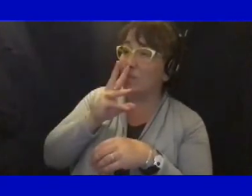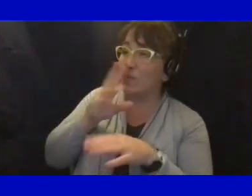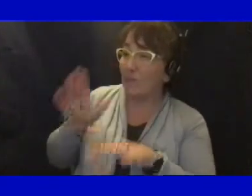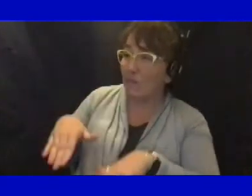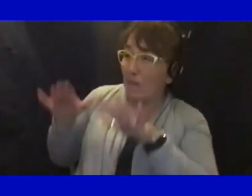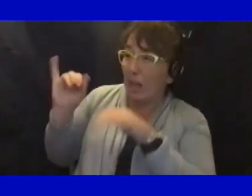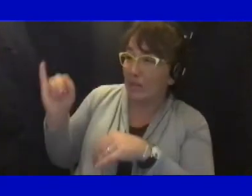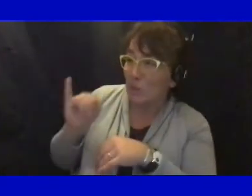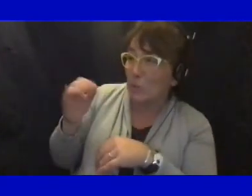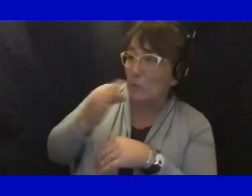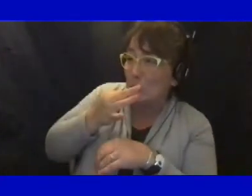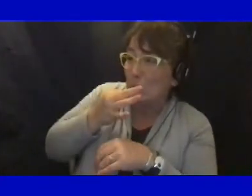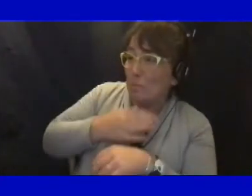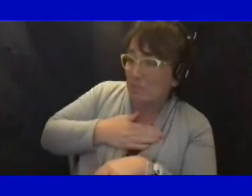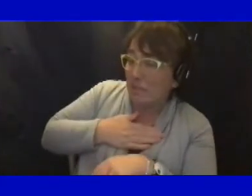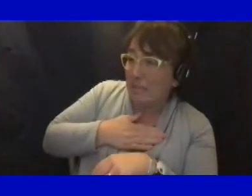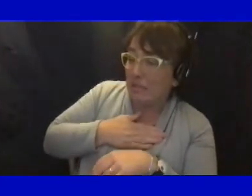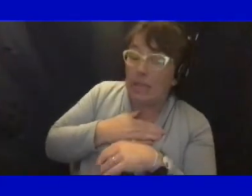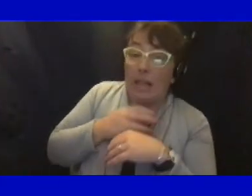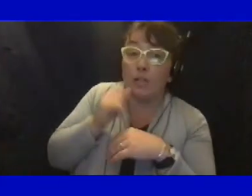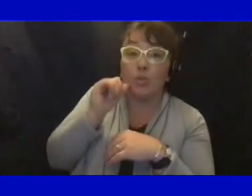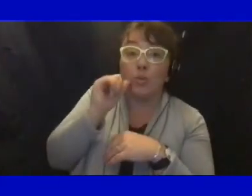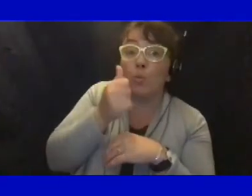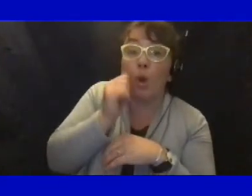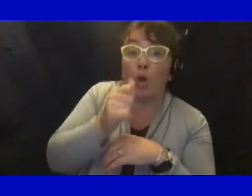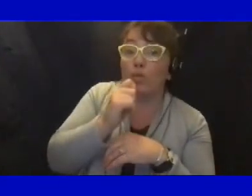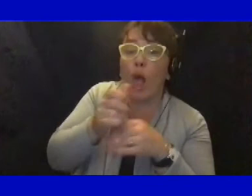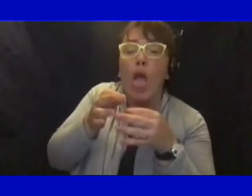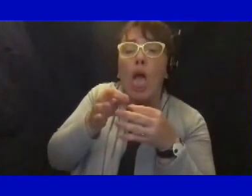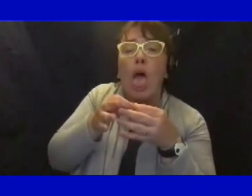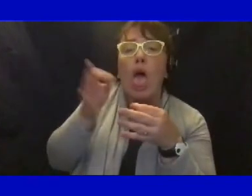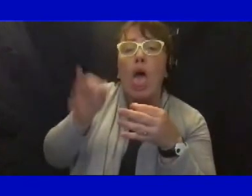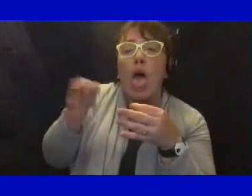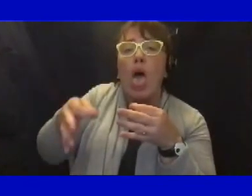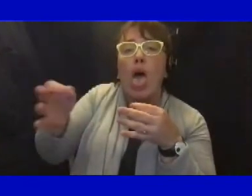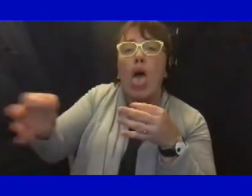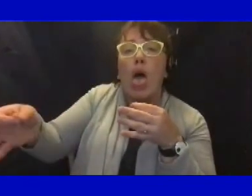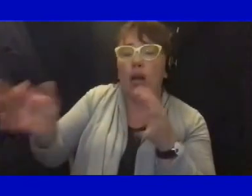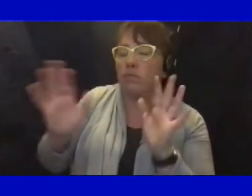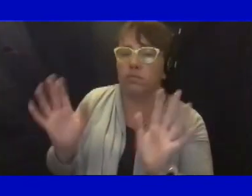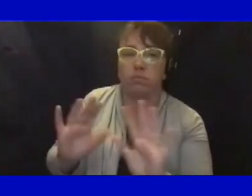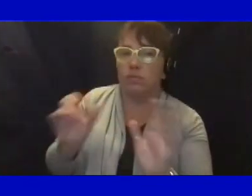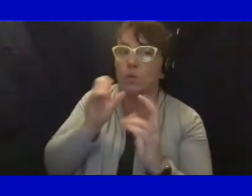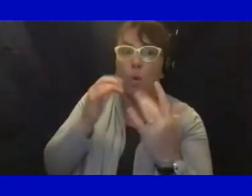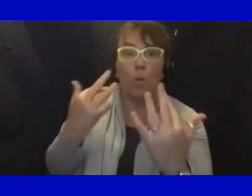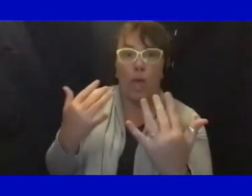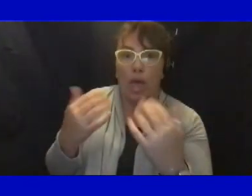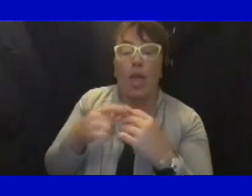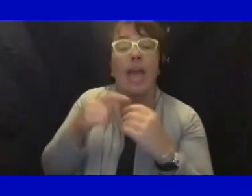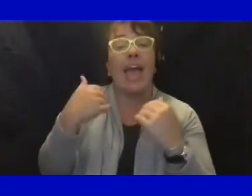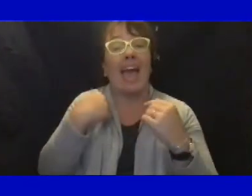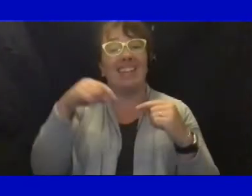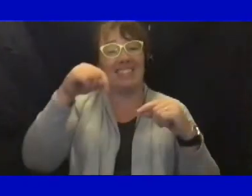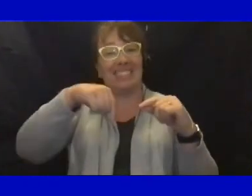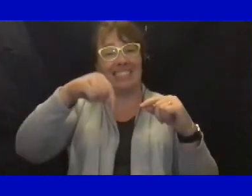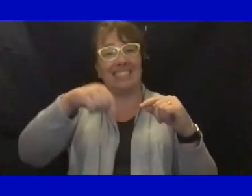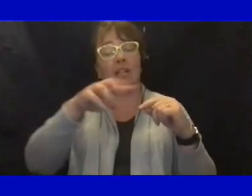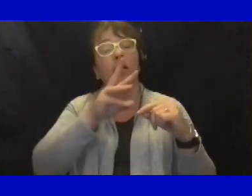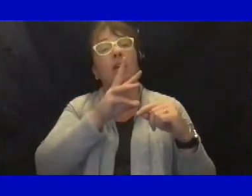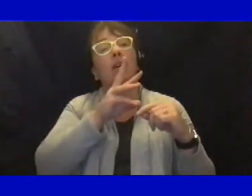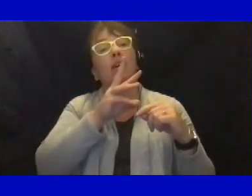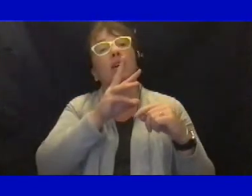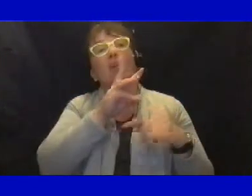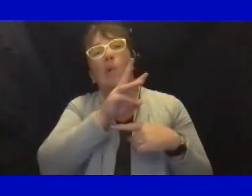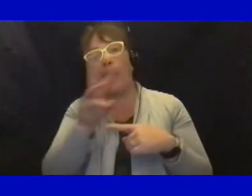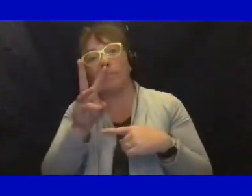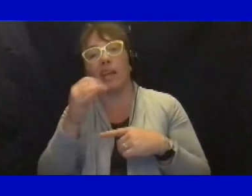some reason your insurance agent doesn't provide flood insurance, there's a website and phone number on here. If you go to either the website